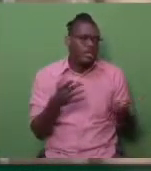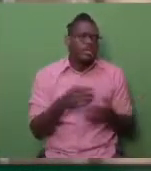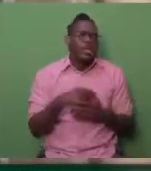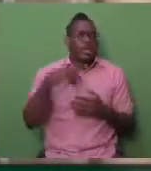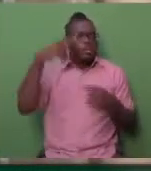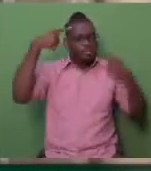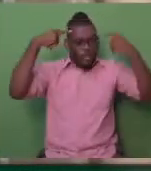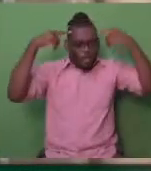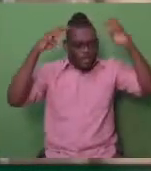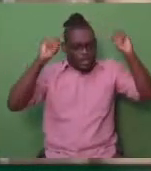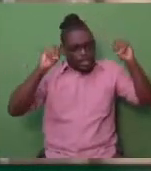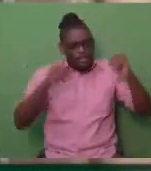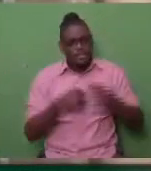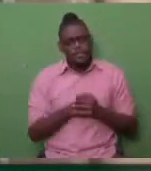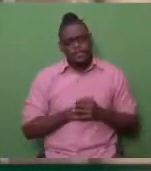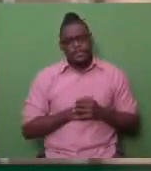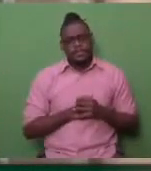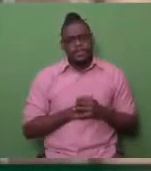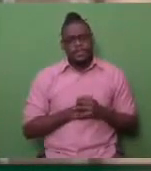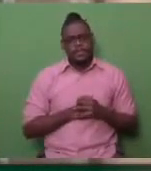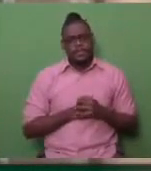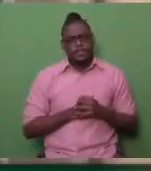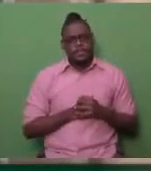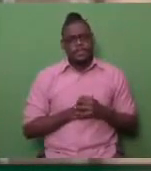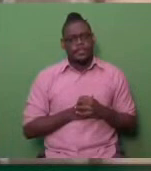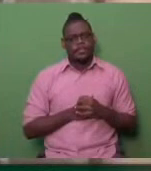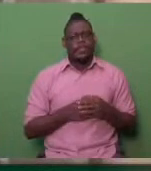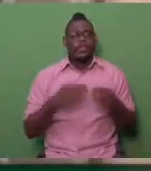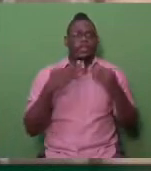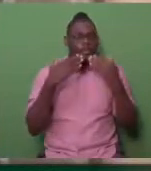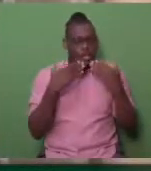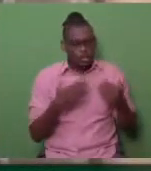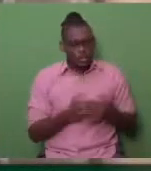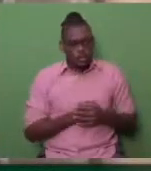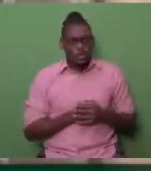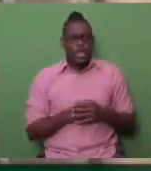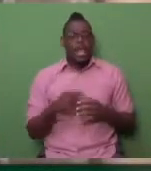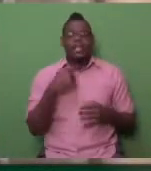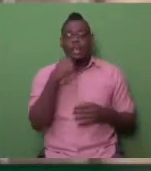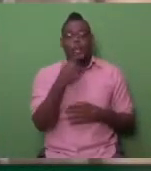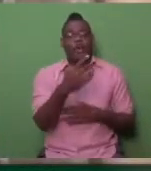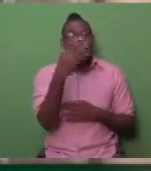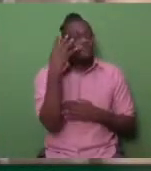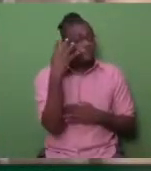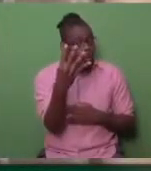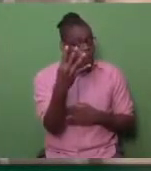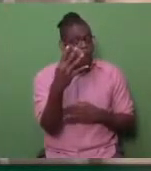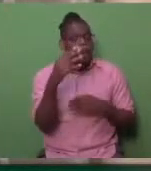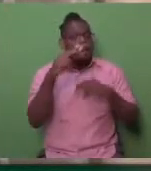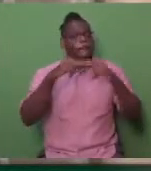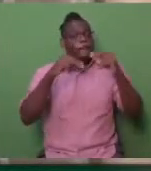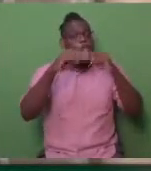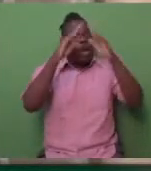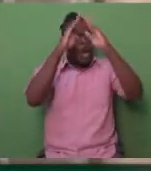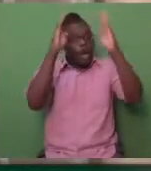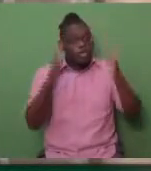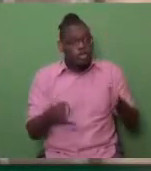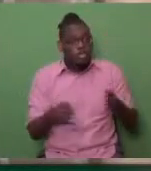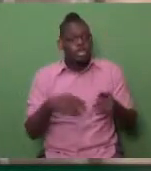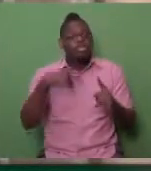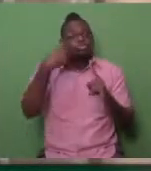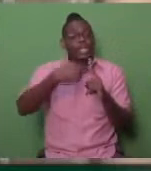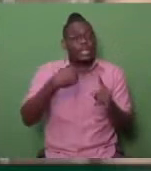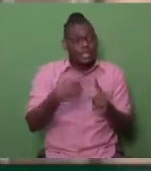four buildings, Madam, that we know of are being rented from the family of the Attorney General, the relatives of the Attorney